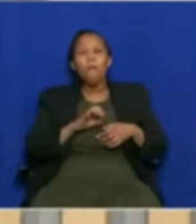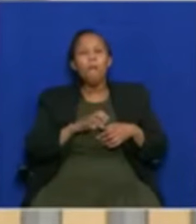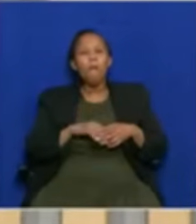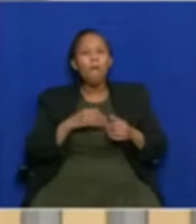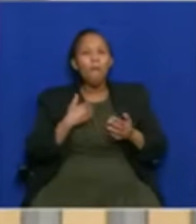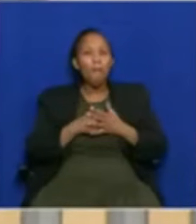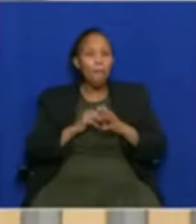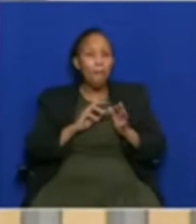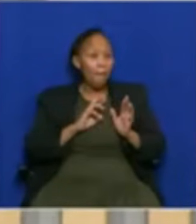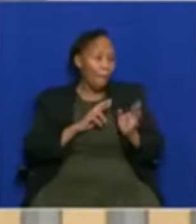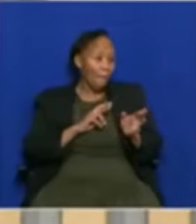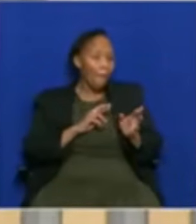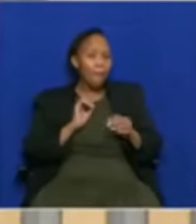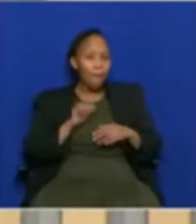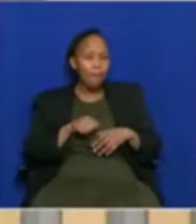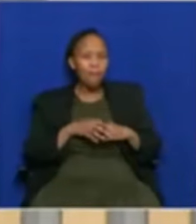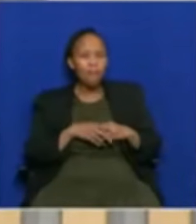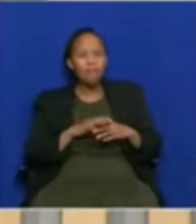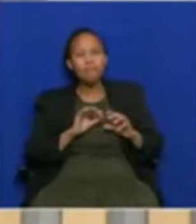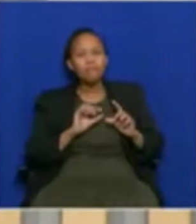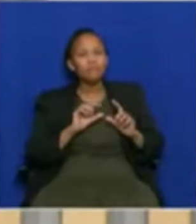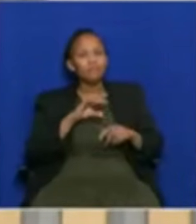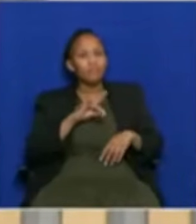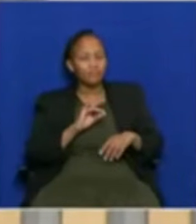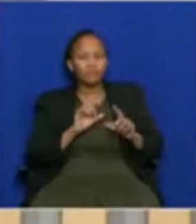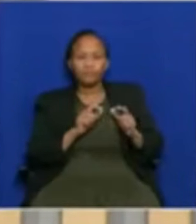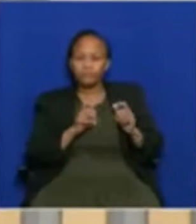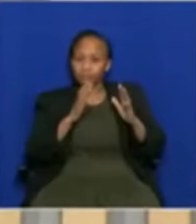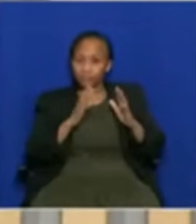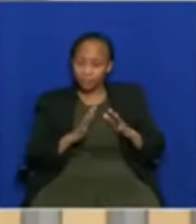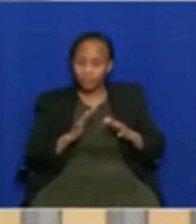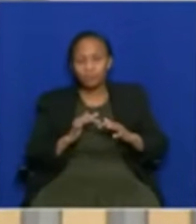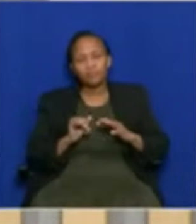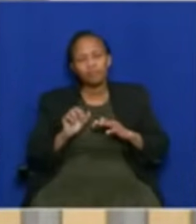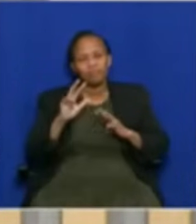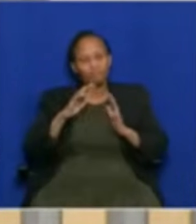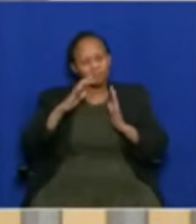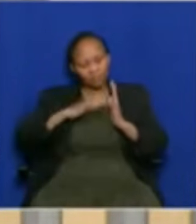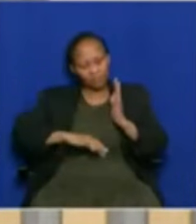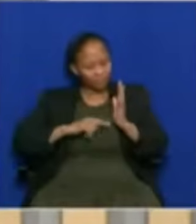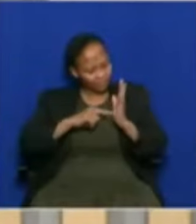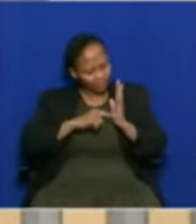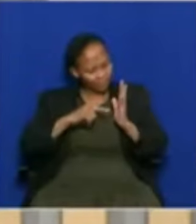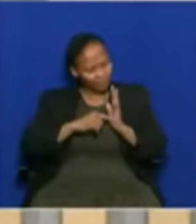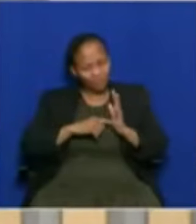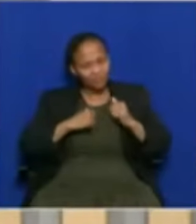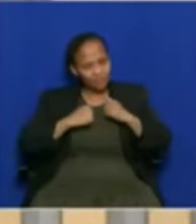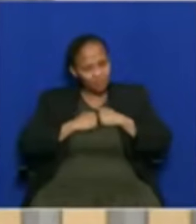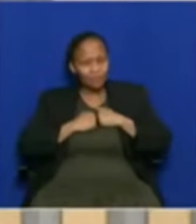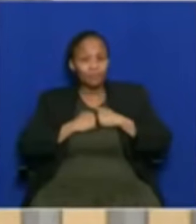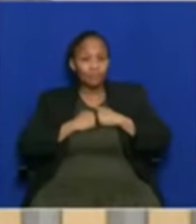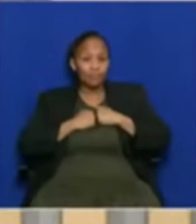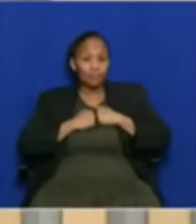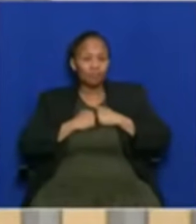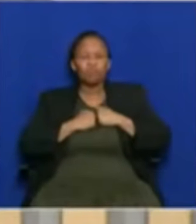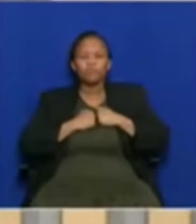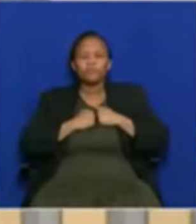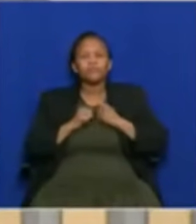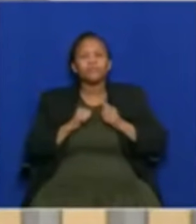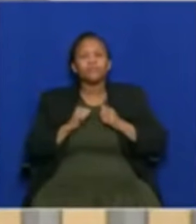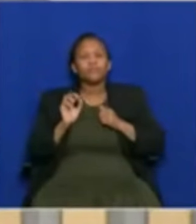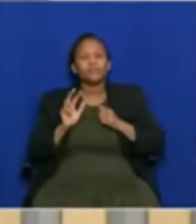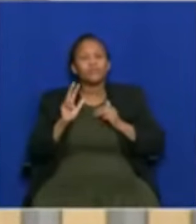Chair, Commissioners, this is my affidavit. In my affidavit, I believe that I have put in